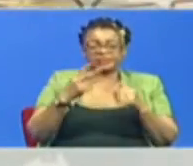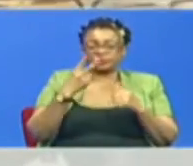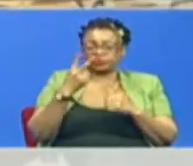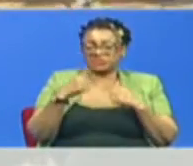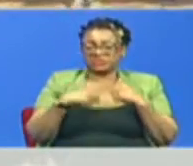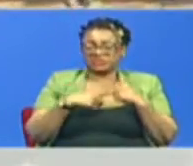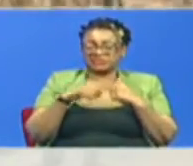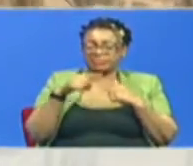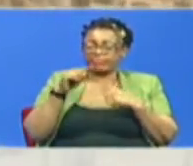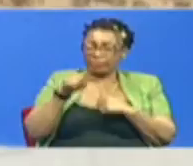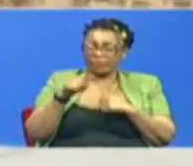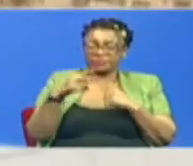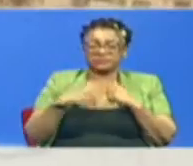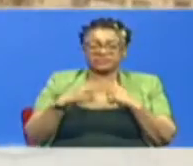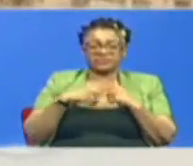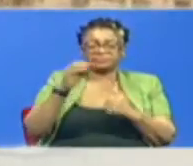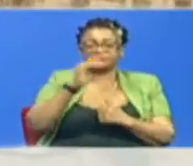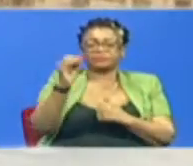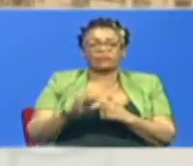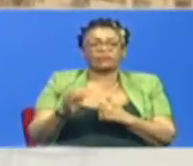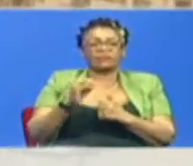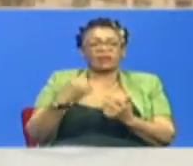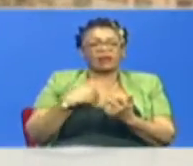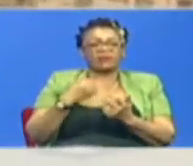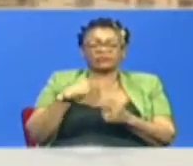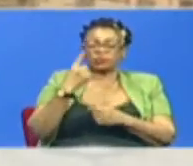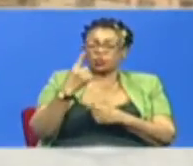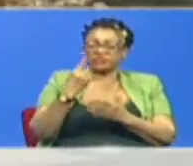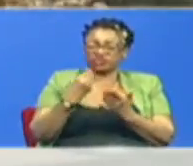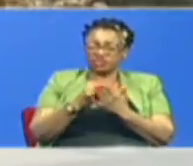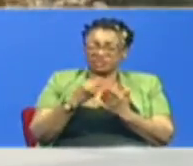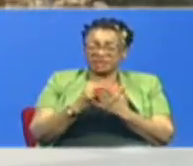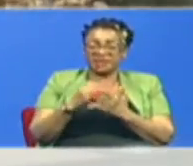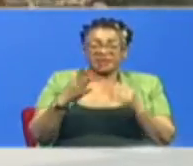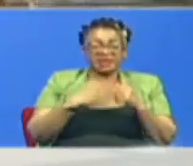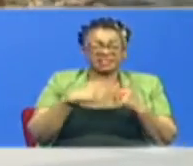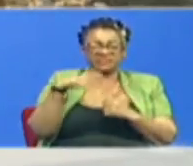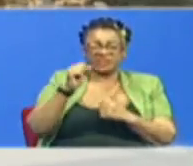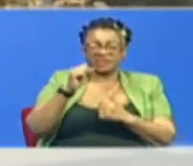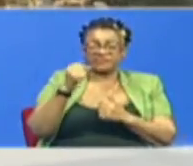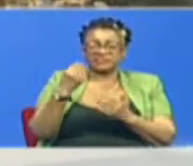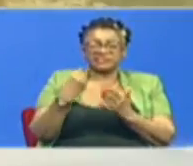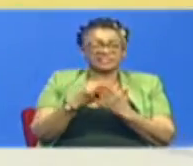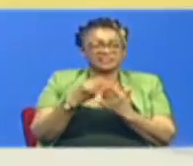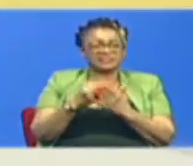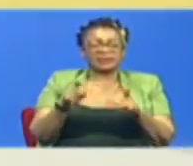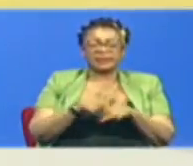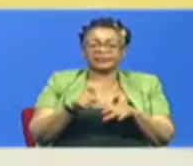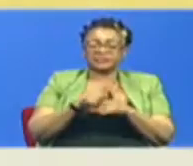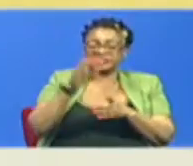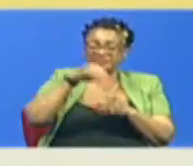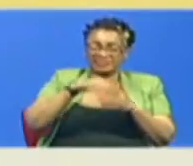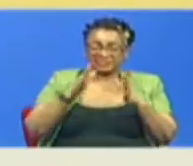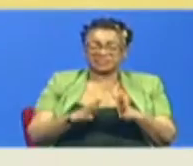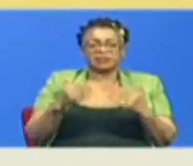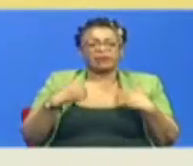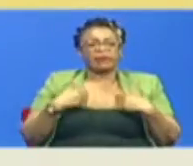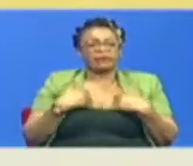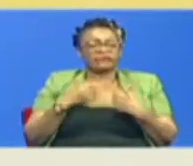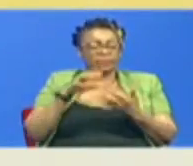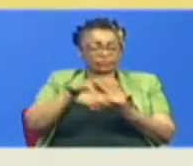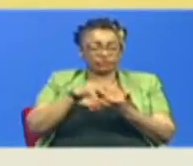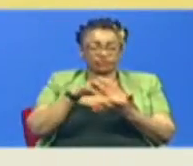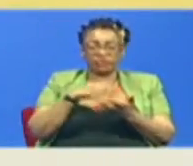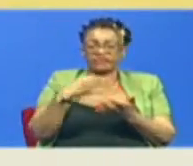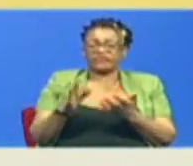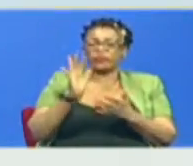26.7% to stand at just 1.95 shilling. As investors take a cautious position owing to the dwindling